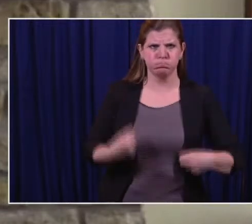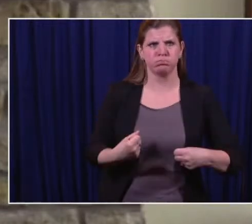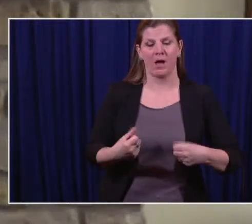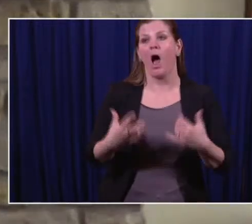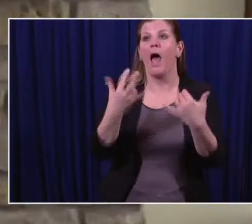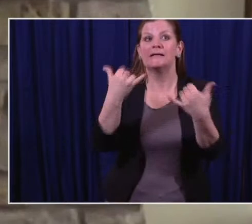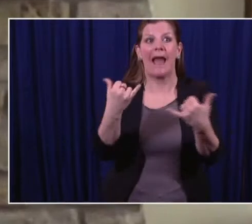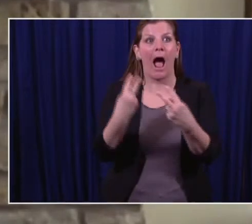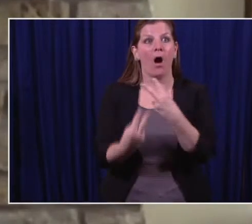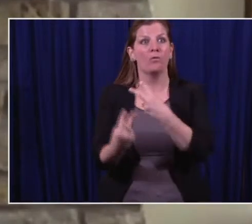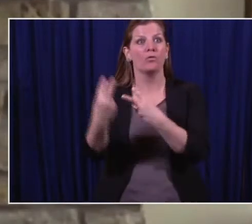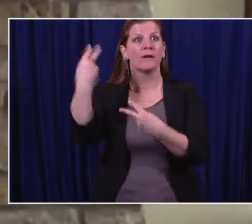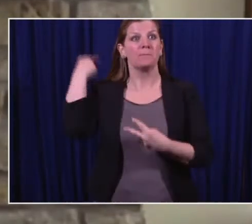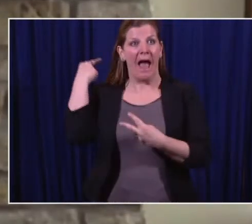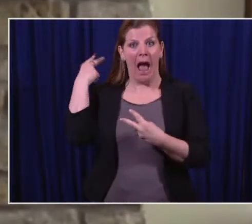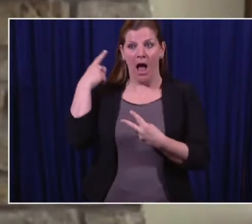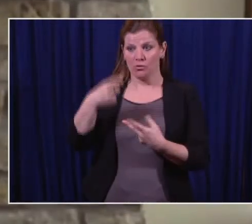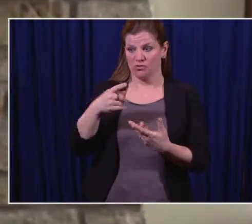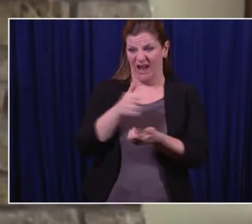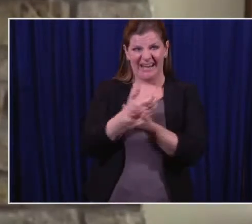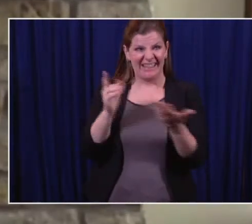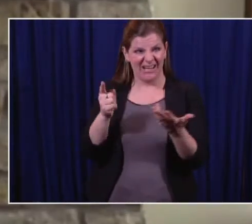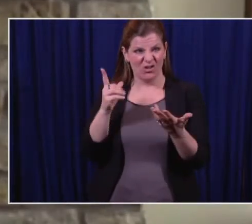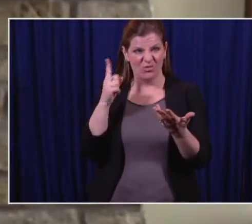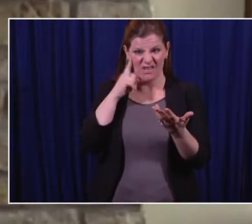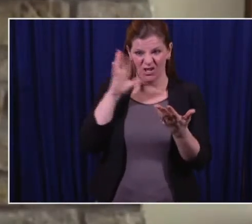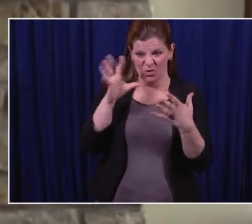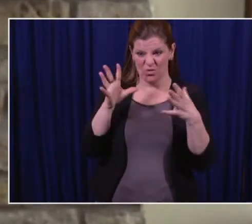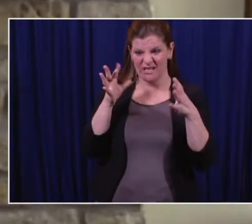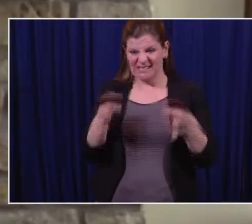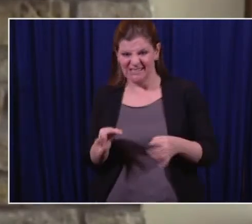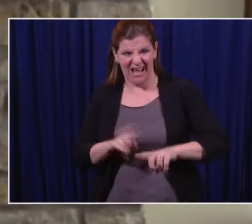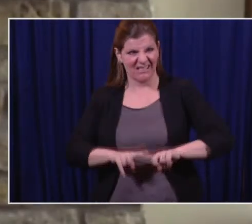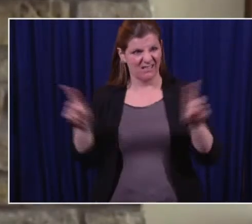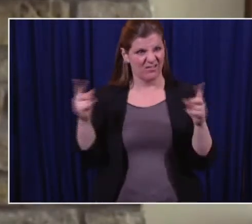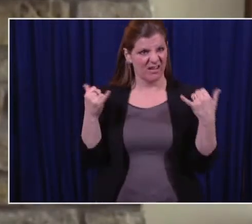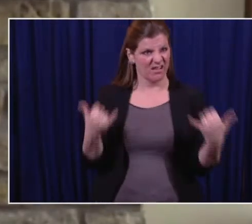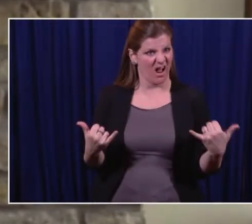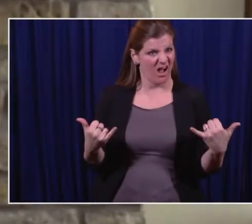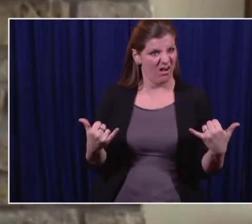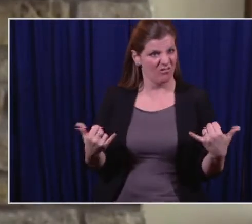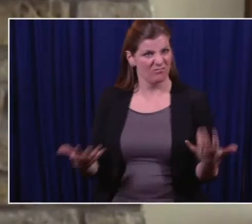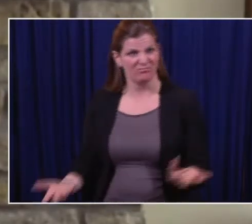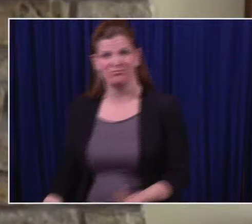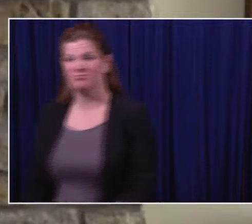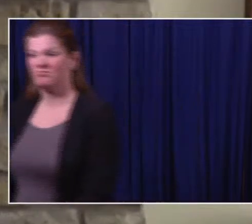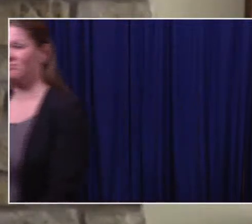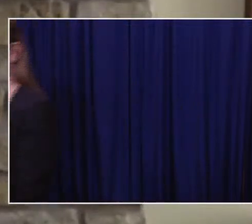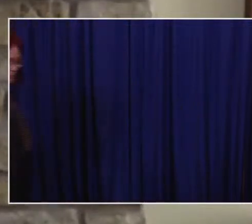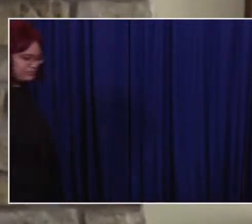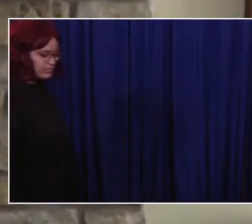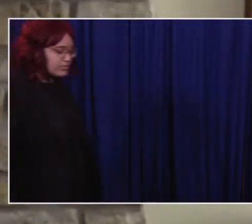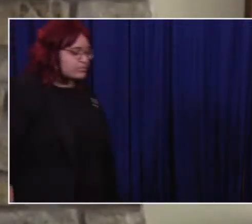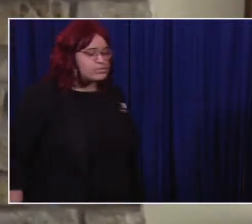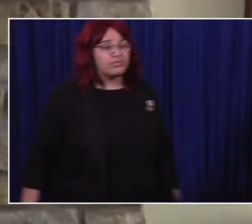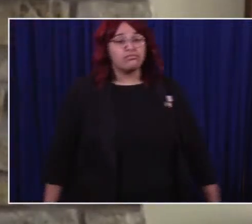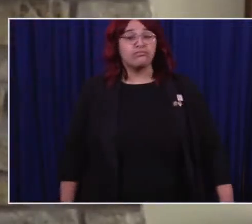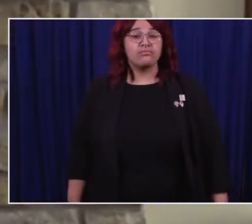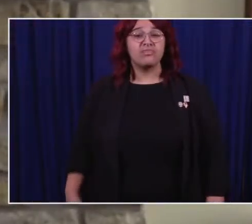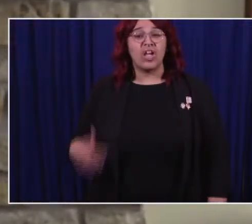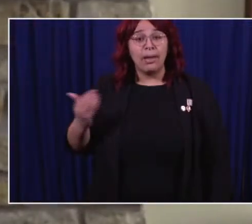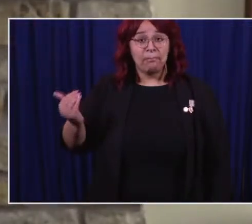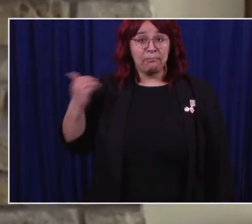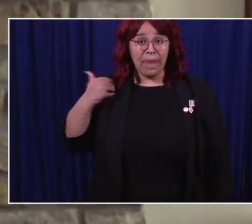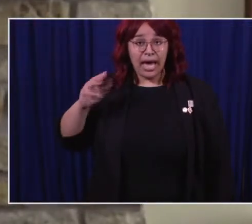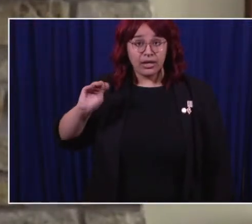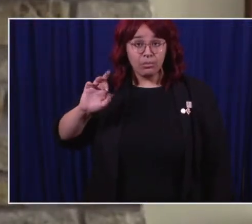Well, Marty, the answer is no. I certainly did not have any idea of the magnitude of what we were headed into.